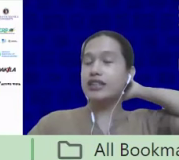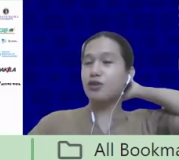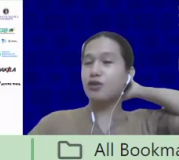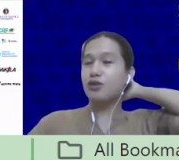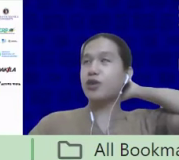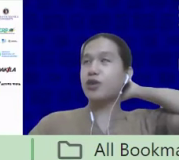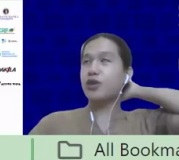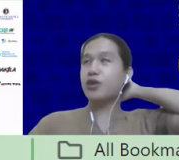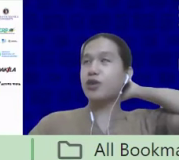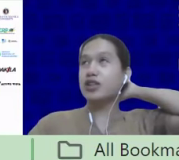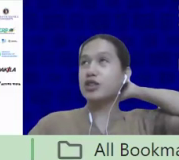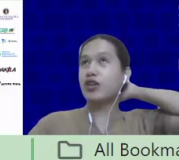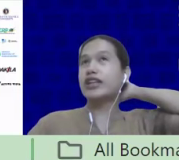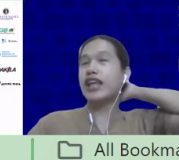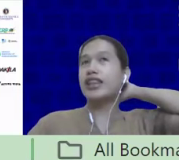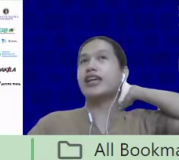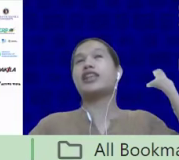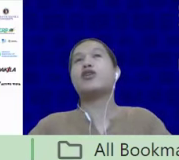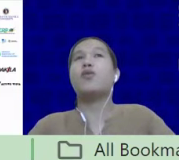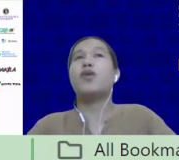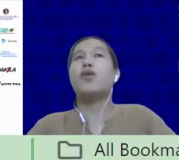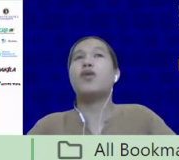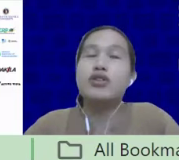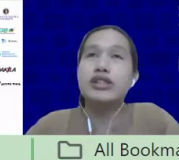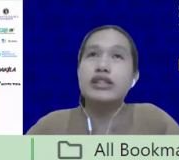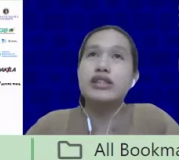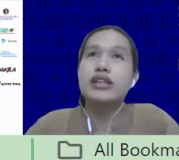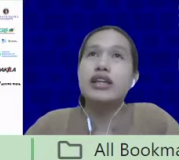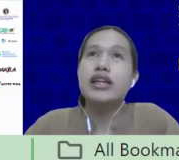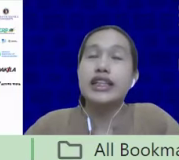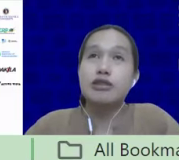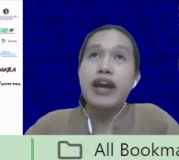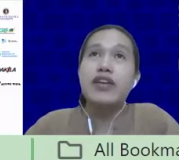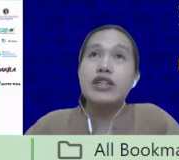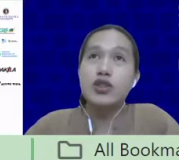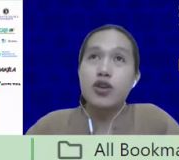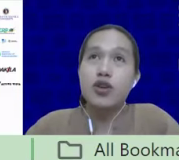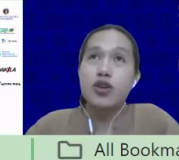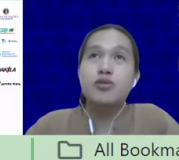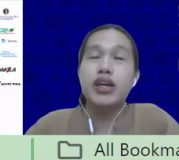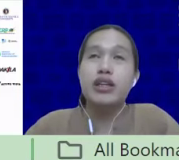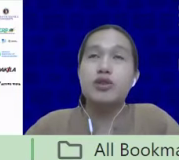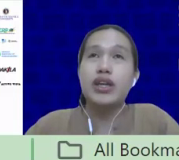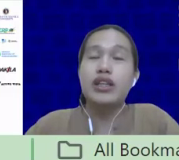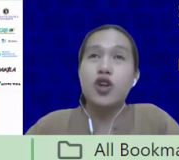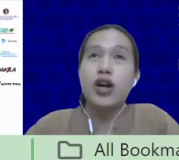is when we talk about storytelling, I think one of the most inspiring stories that we can talk